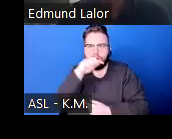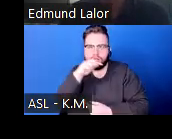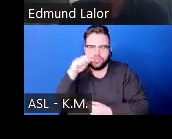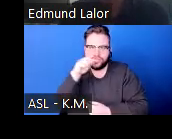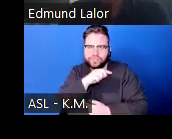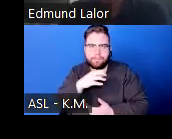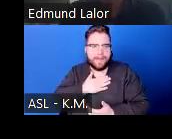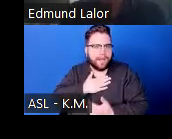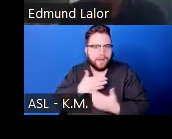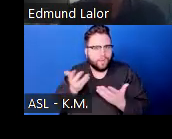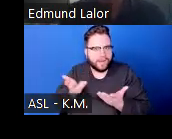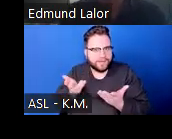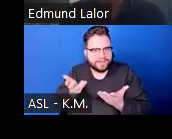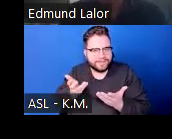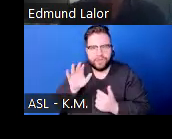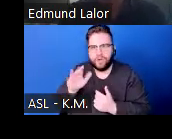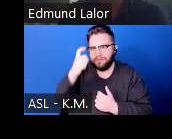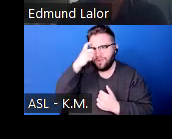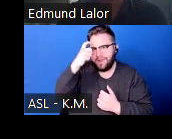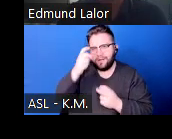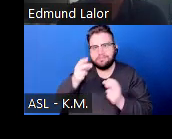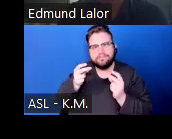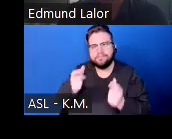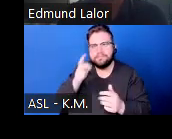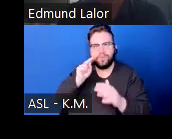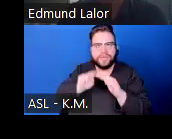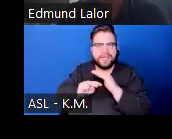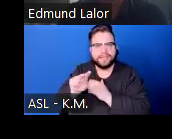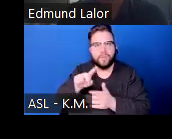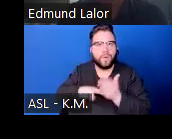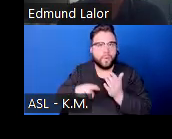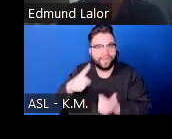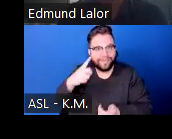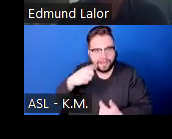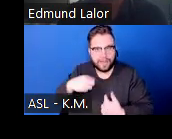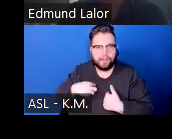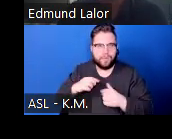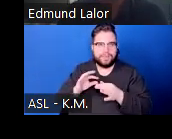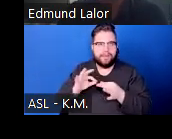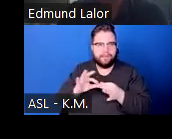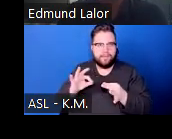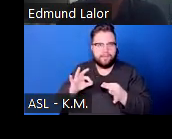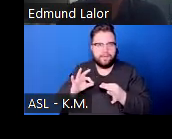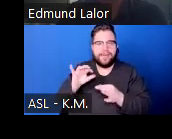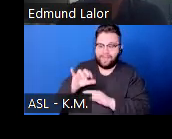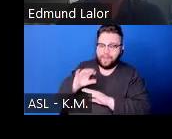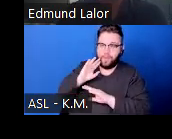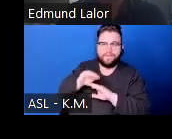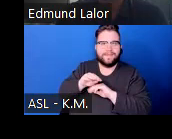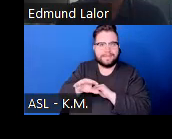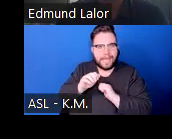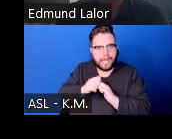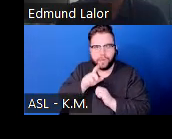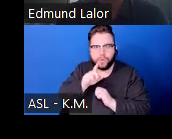has generated a strong prediction of what I'm about to say that might affect how you're actually going to hear that word. Other